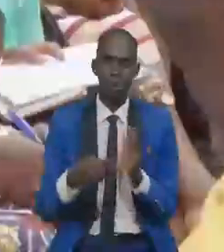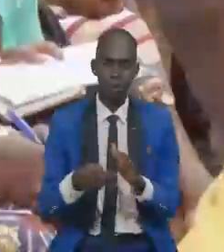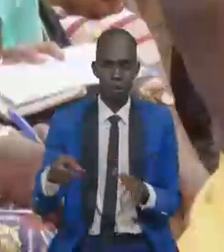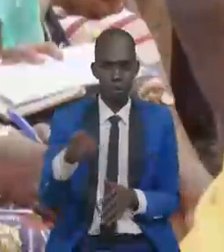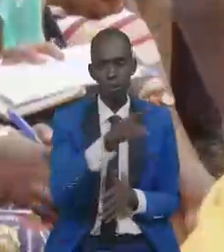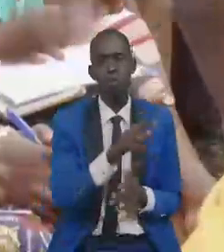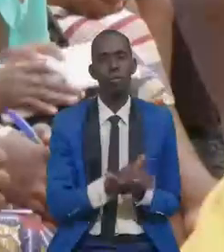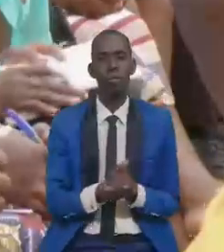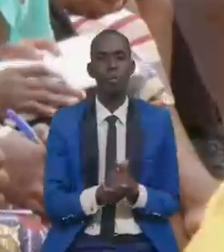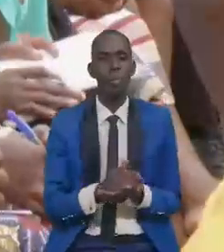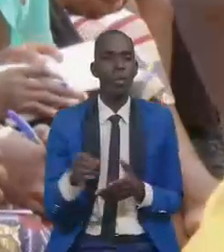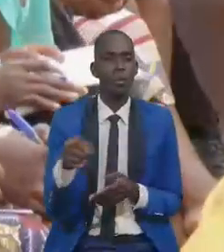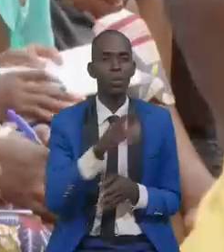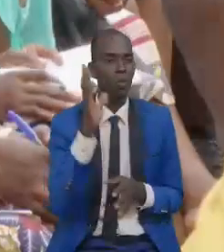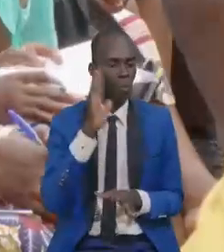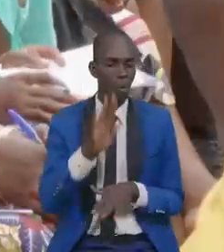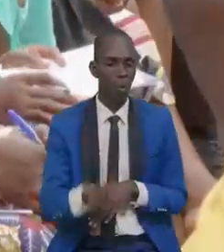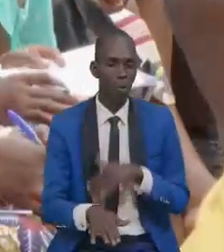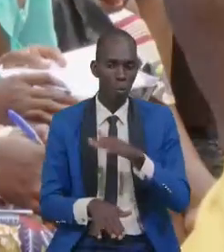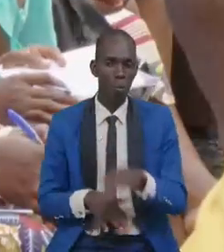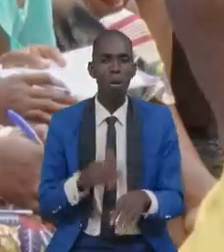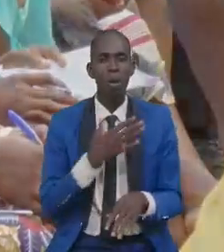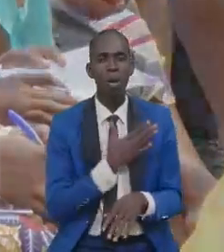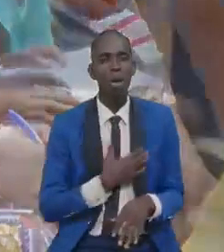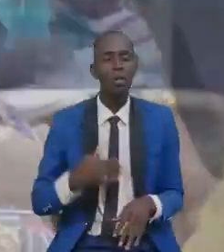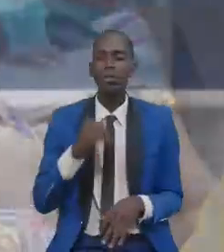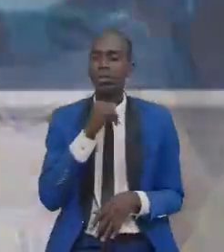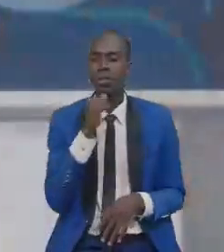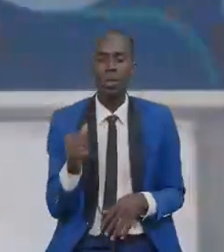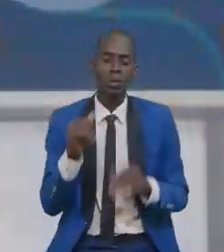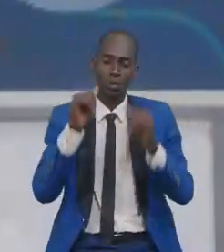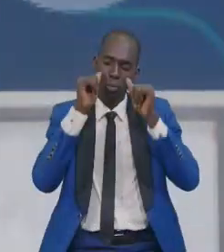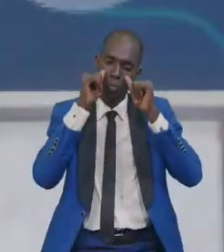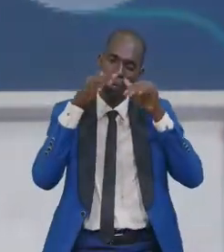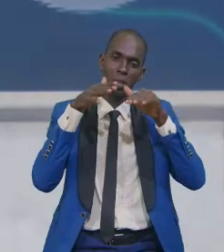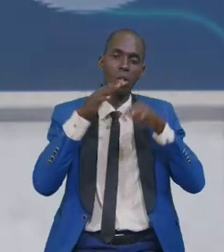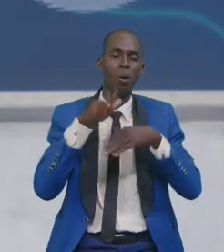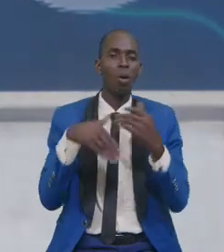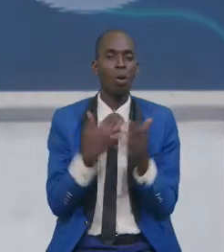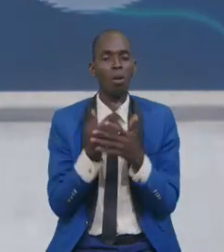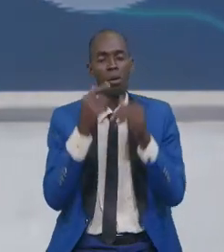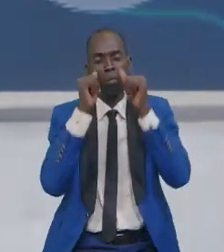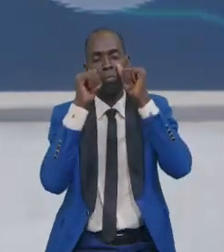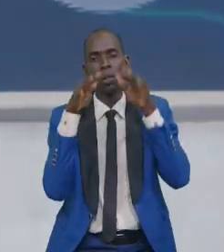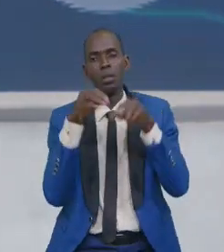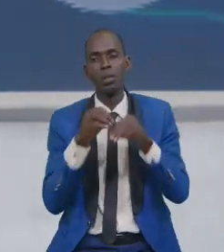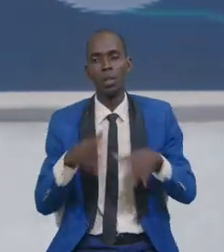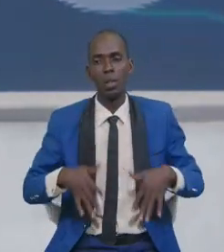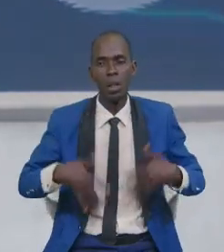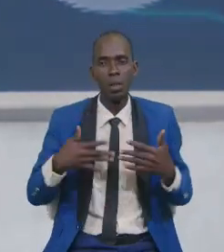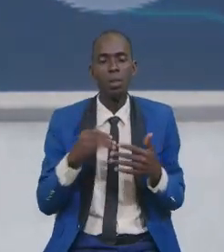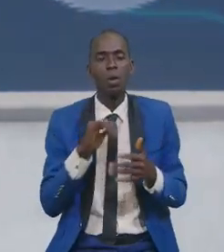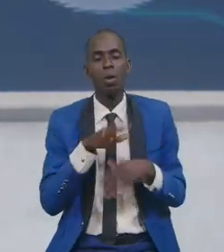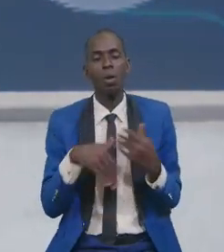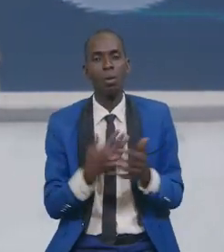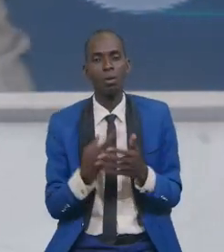They shall walk and not faint. All the fainting in your life, the fretting in your life, the weakness in your